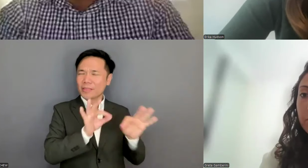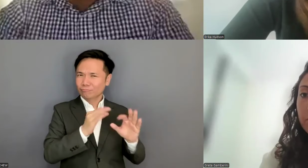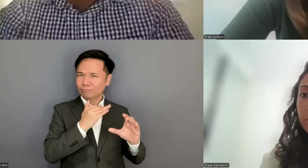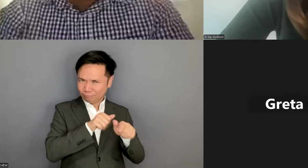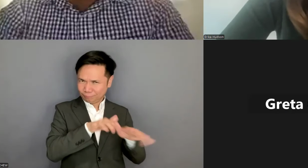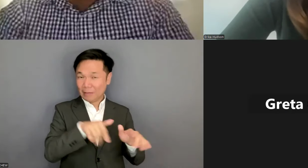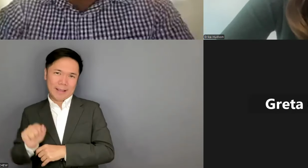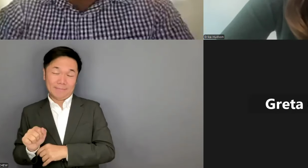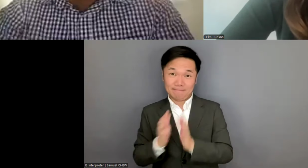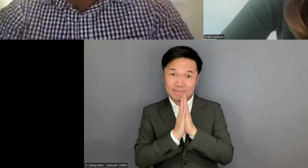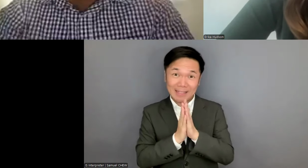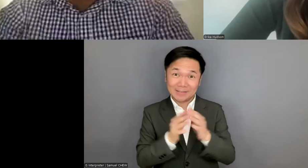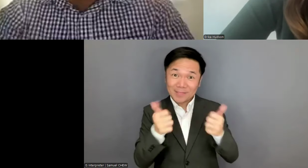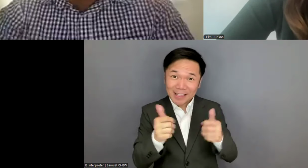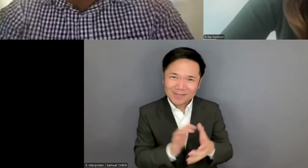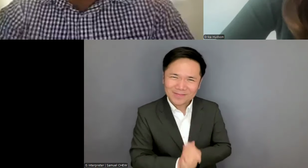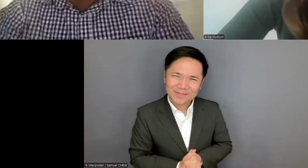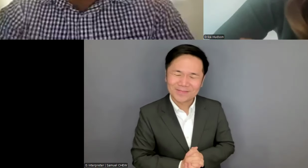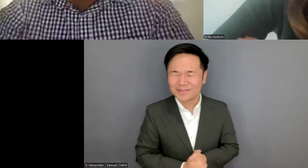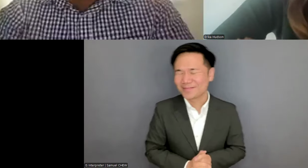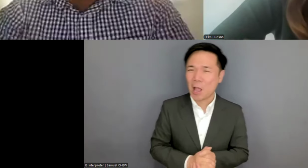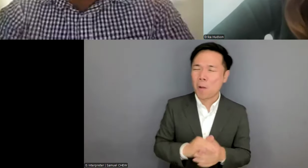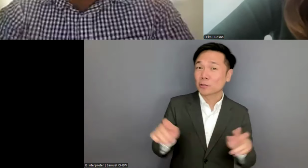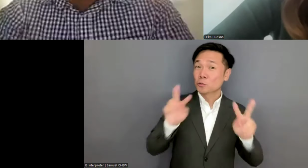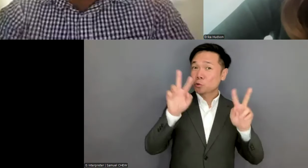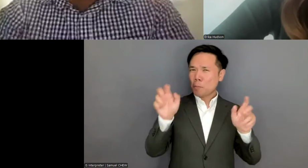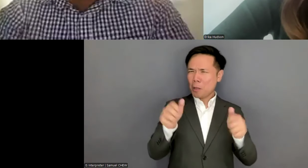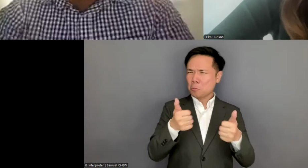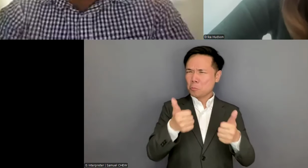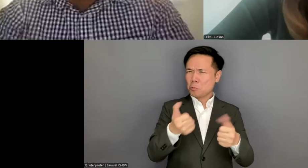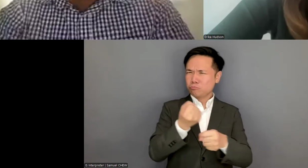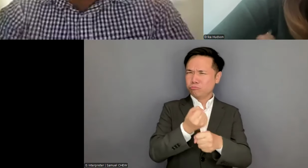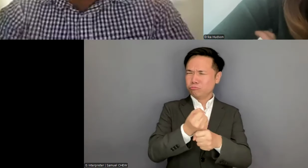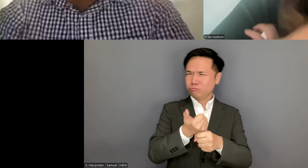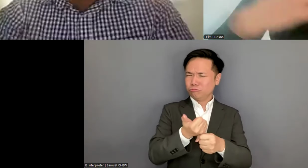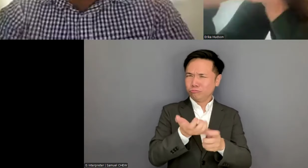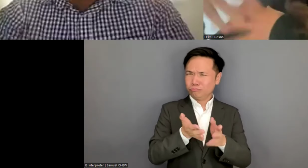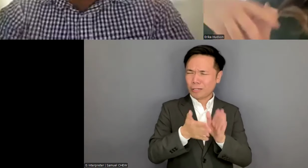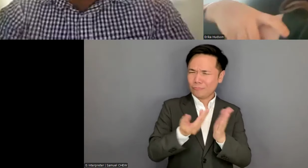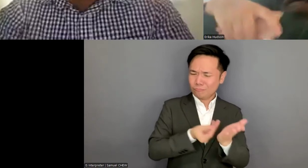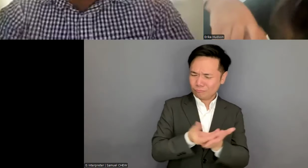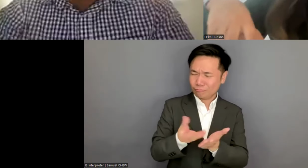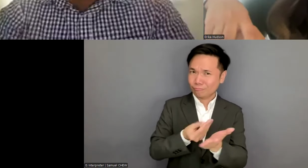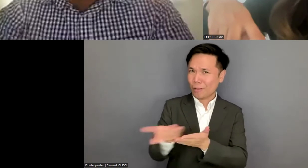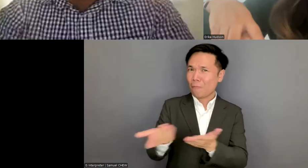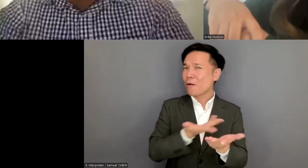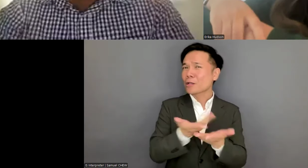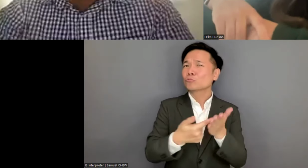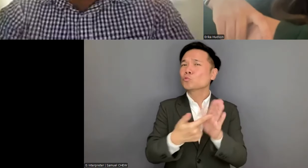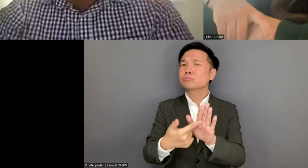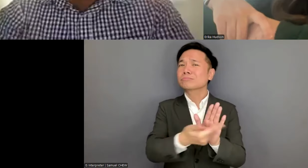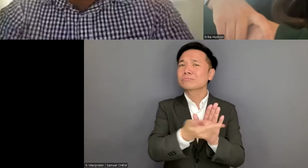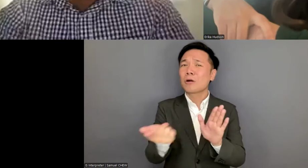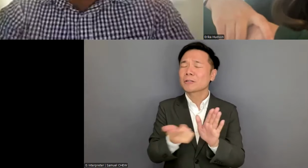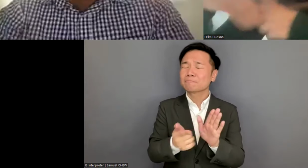Awesome. Yes. Thank you so much, Greta. Well, speaking of good practices, that is the next aspect